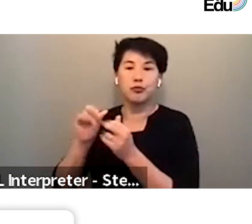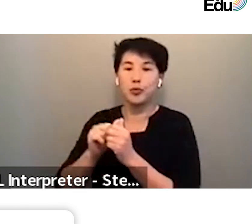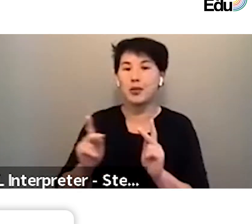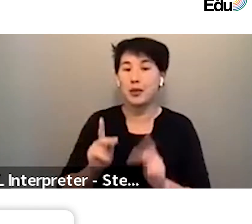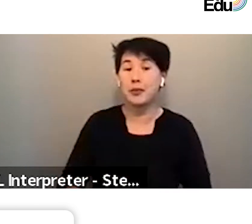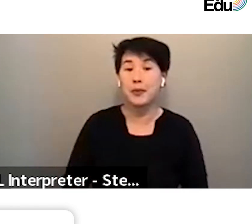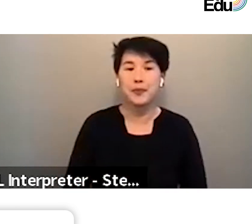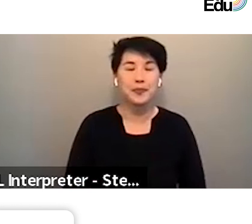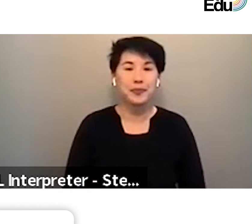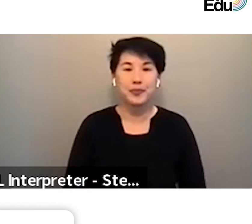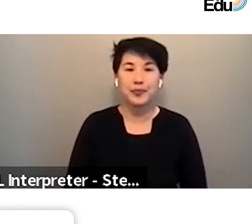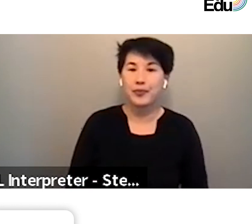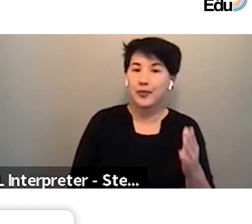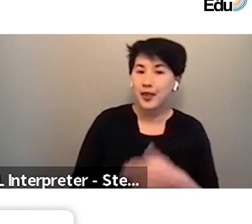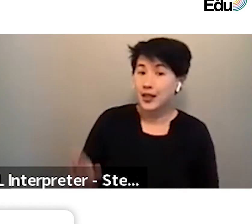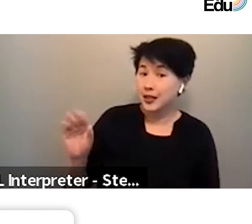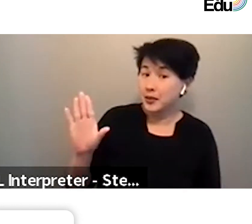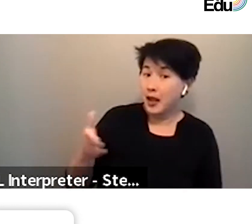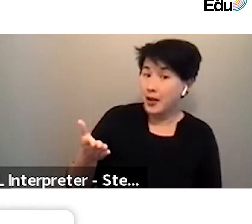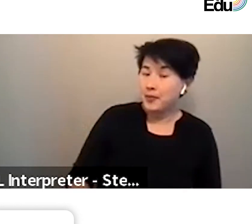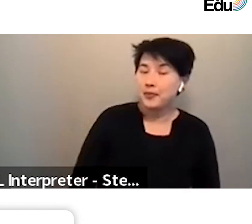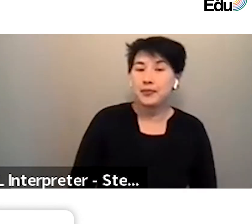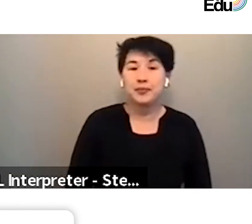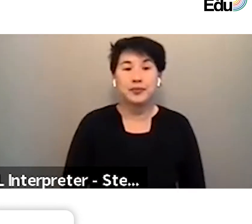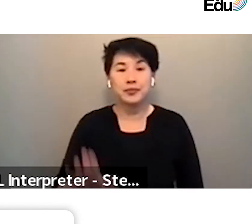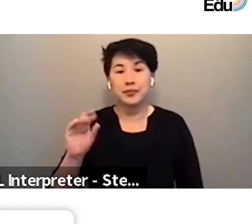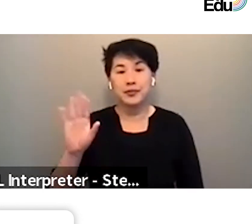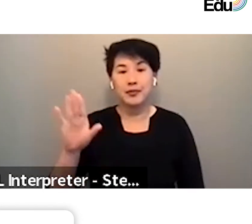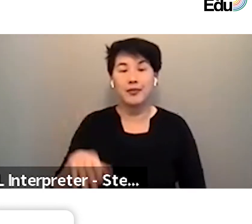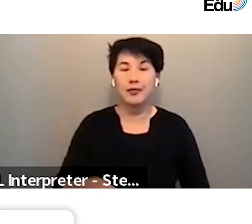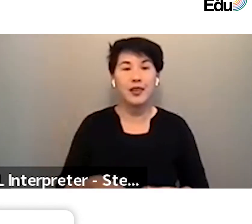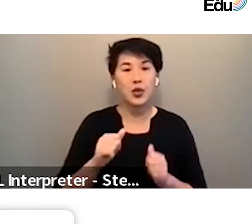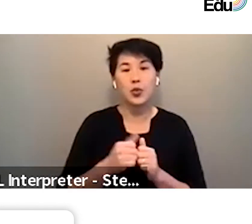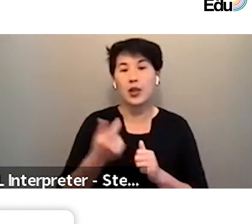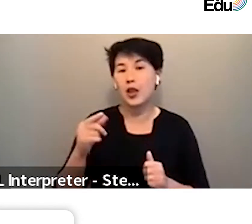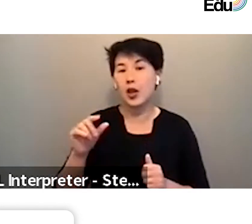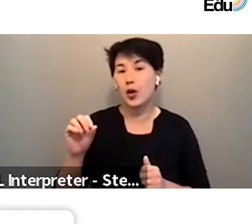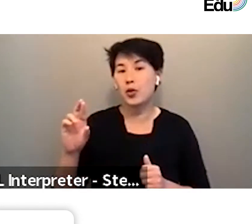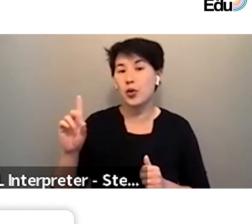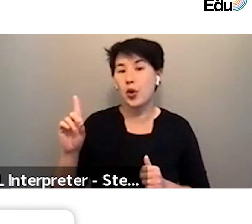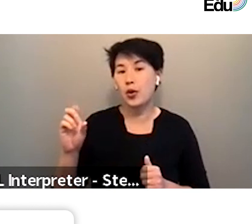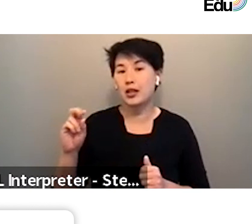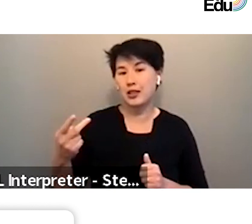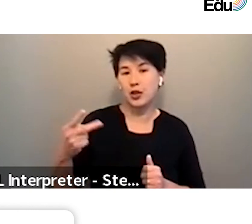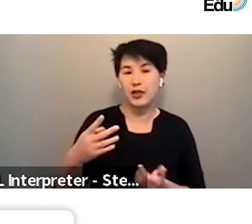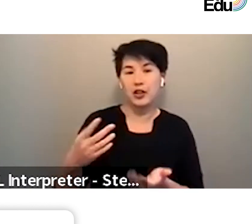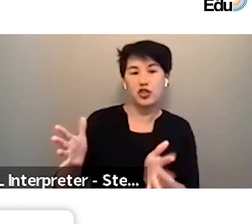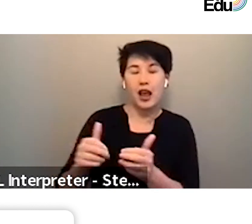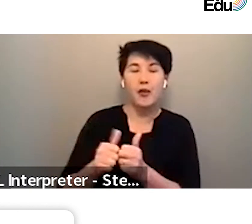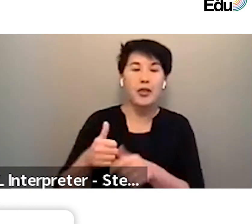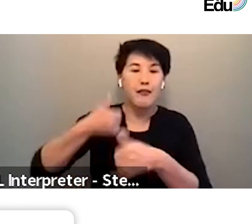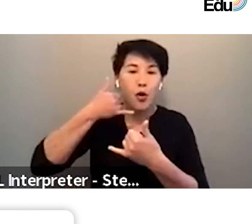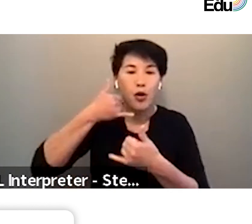Totally. Bob, I think you were going to also say something, jump in. Yeah. I think Gordon and I, we spoke on a call like early on, and I was like,